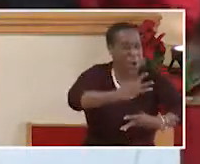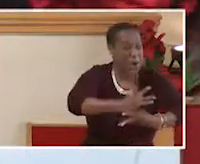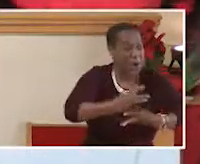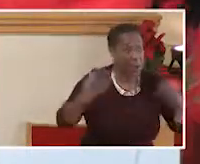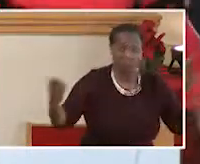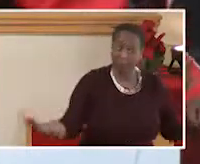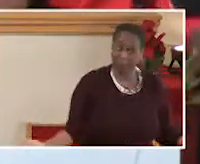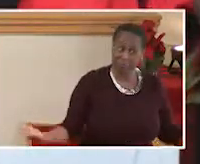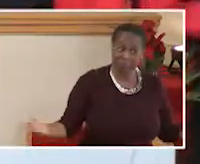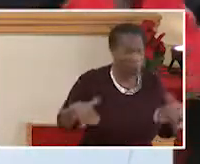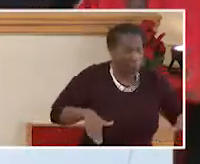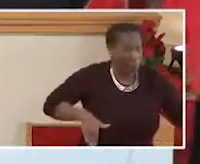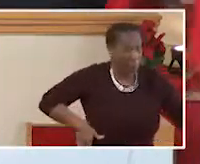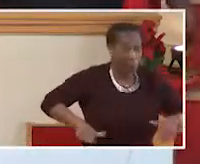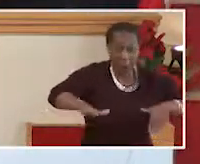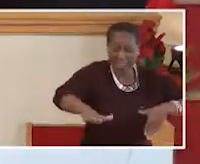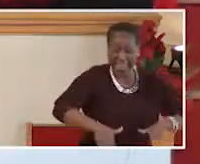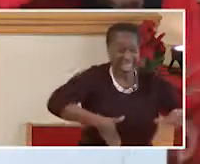Lift your voices.